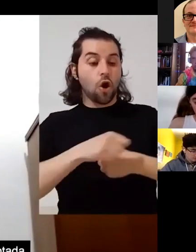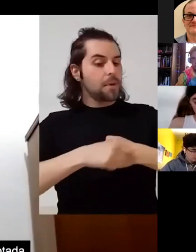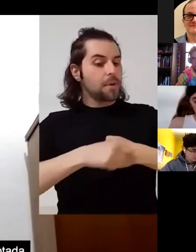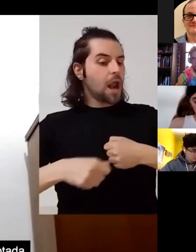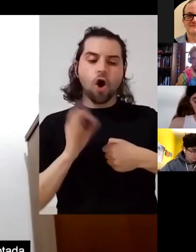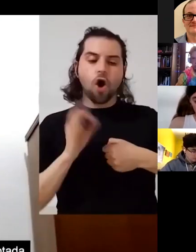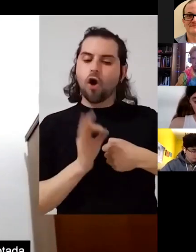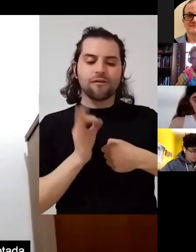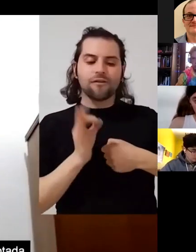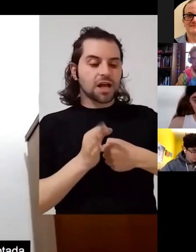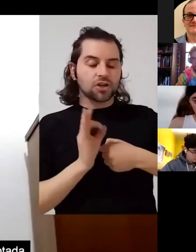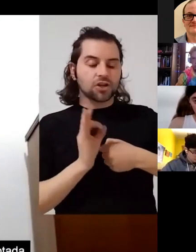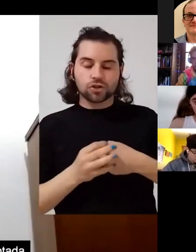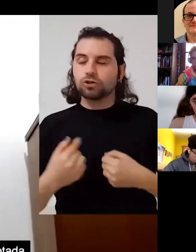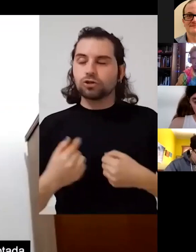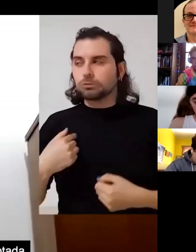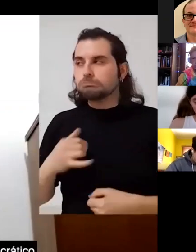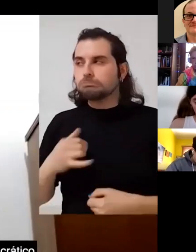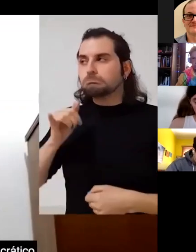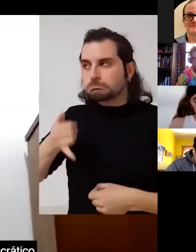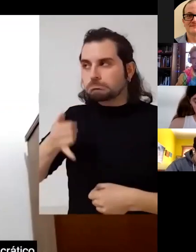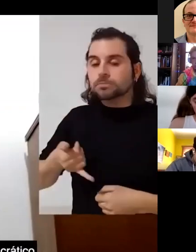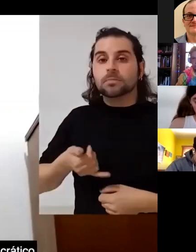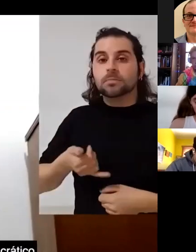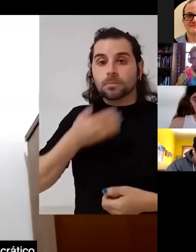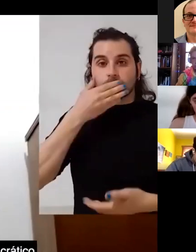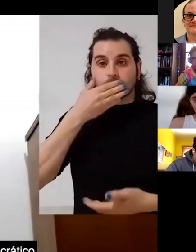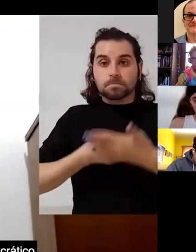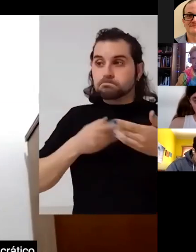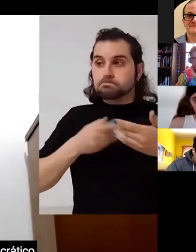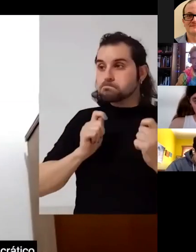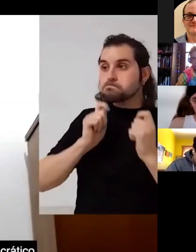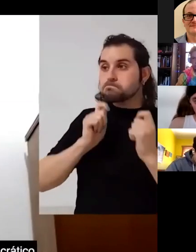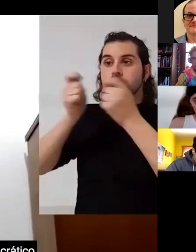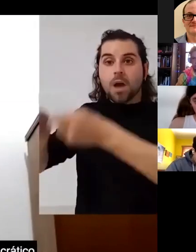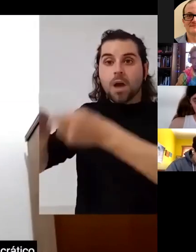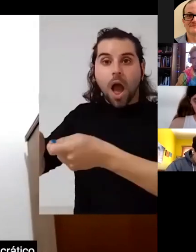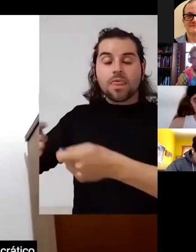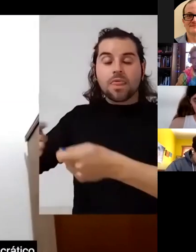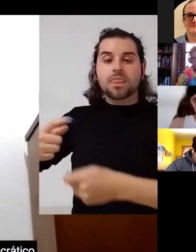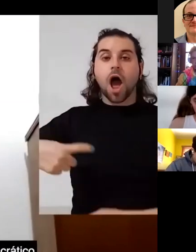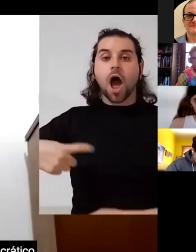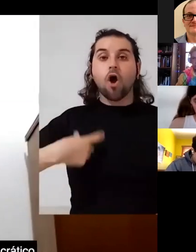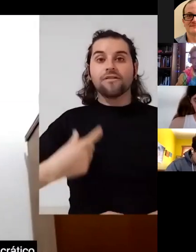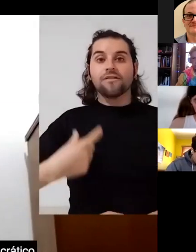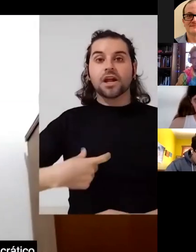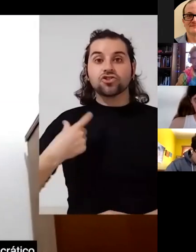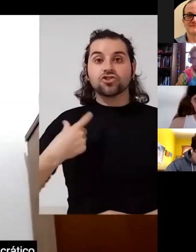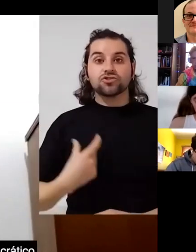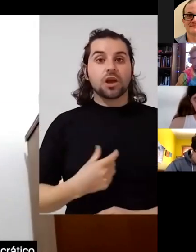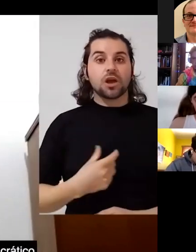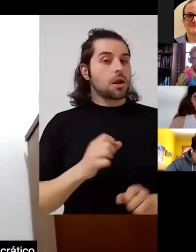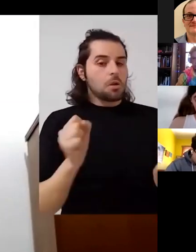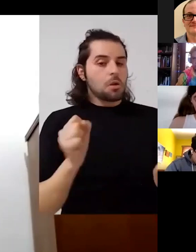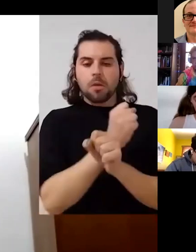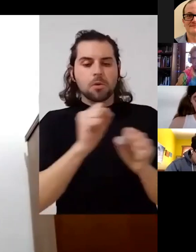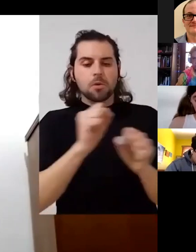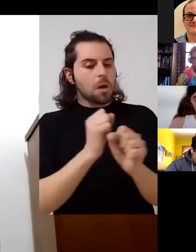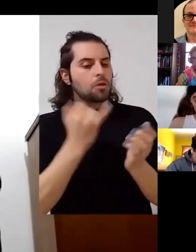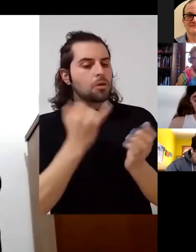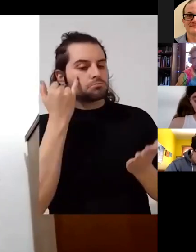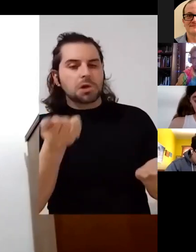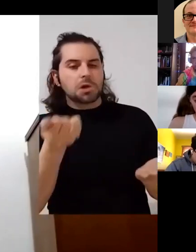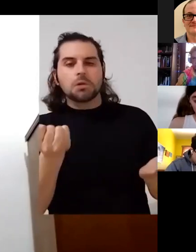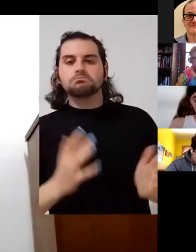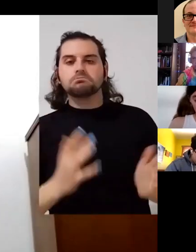procedure. And this procedure was indeed accepted. So this shows that it's not a